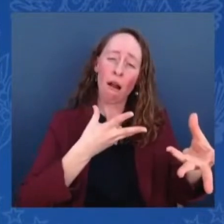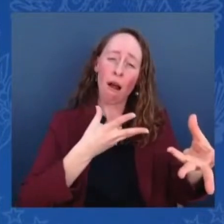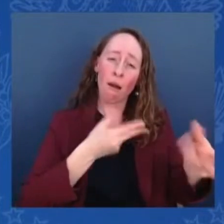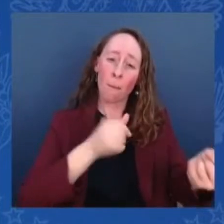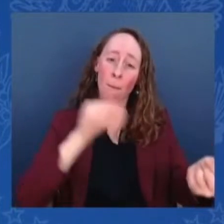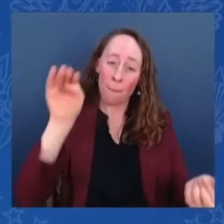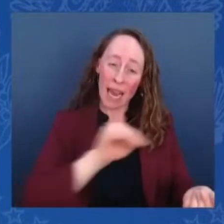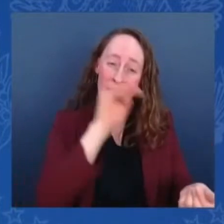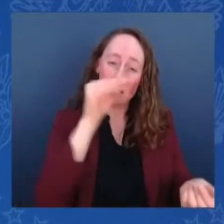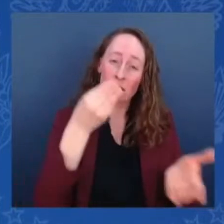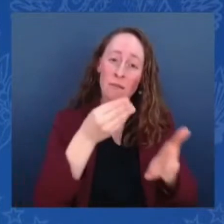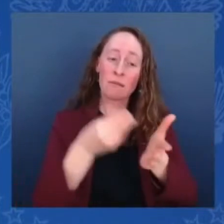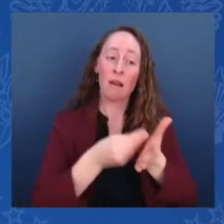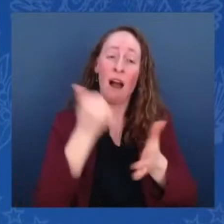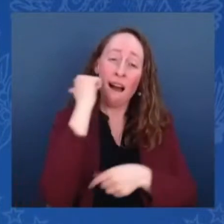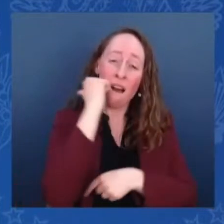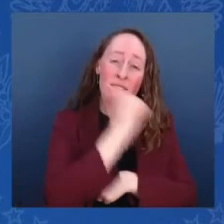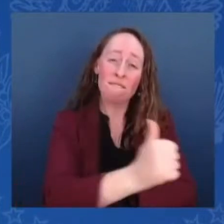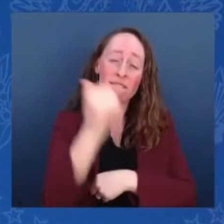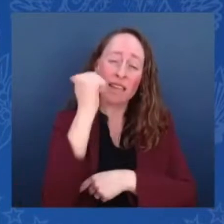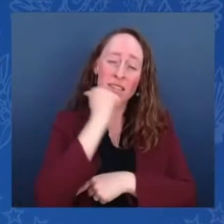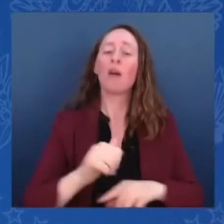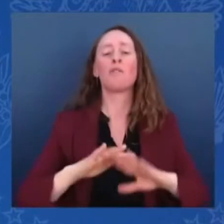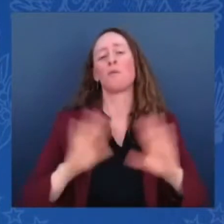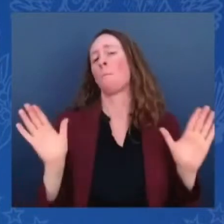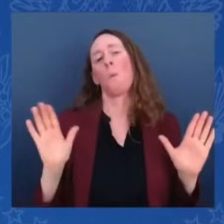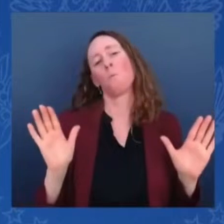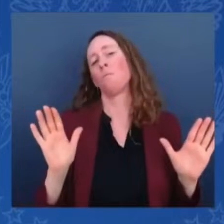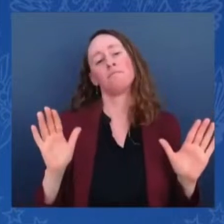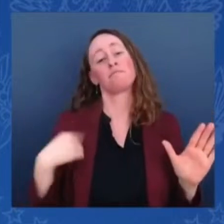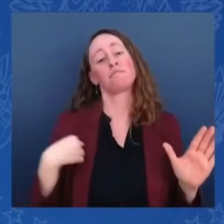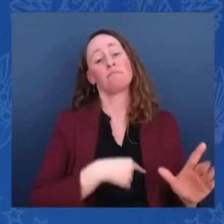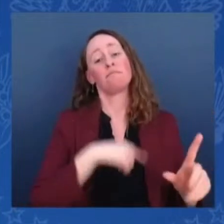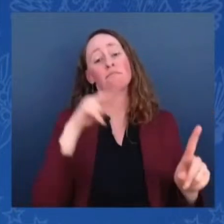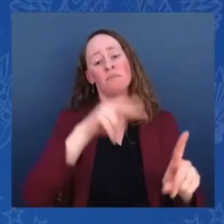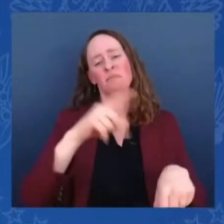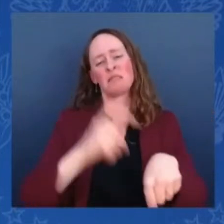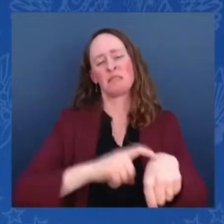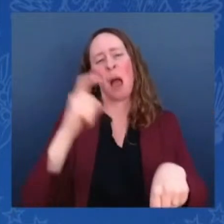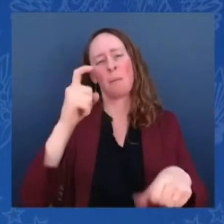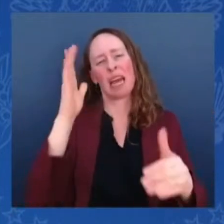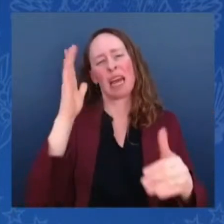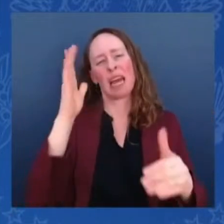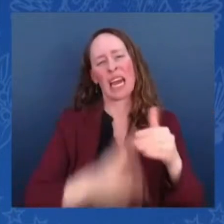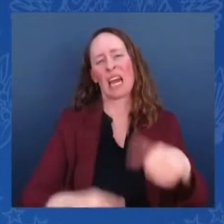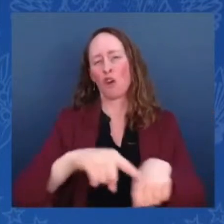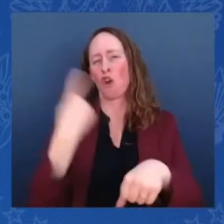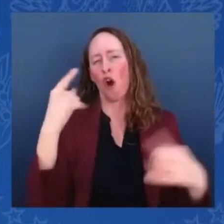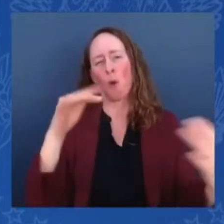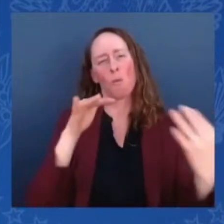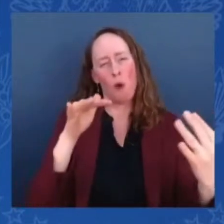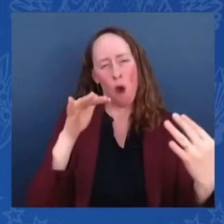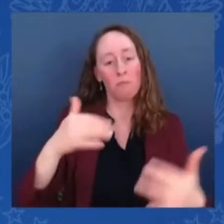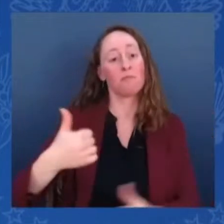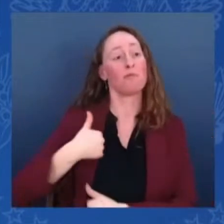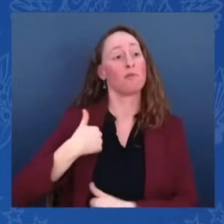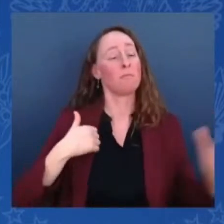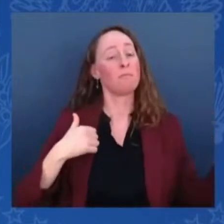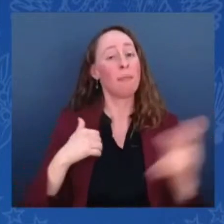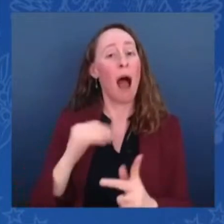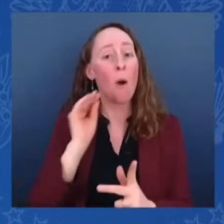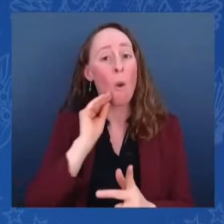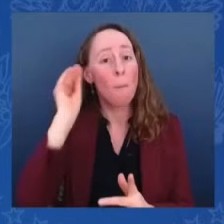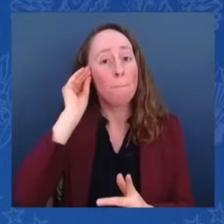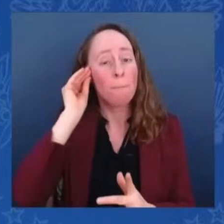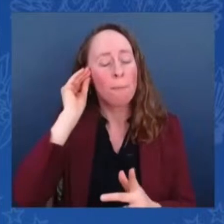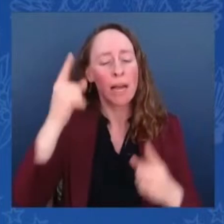In my view, it was time to end the war and bring our troops home, and we did. I commend the courage of all those